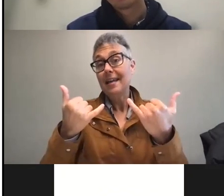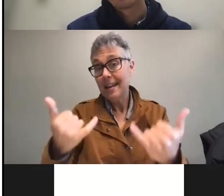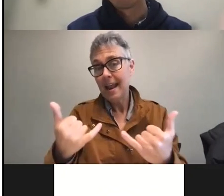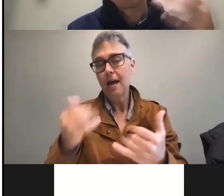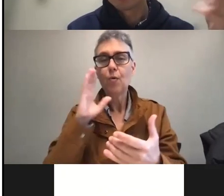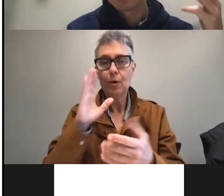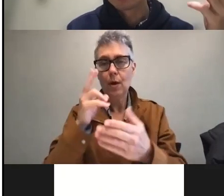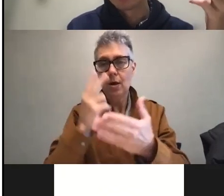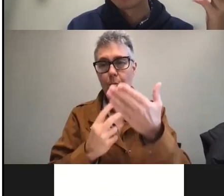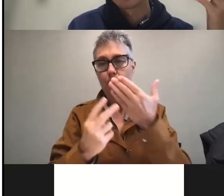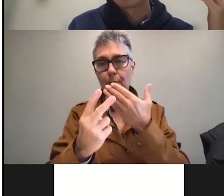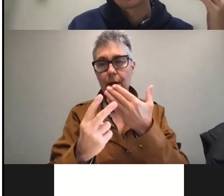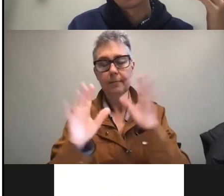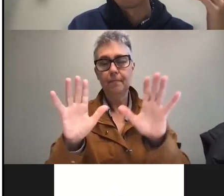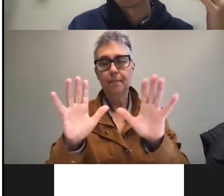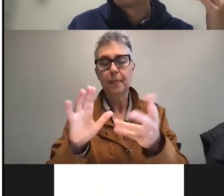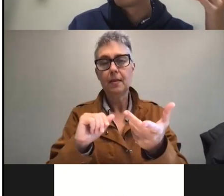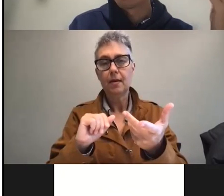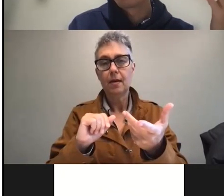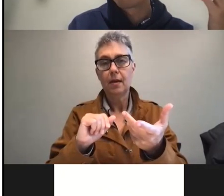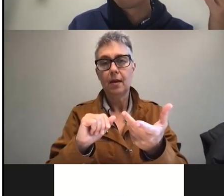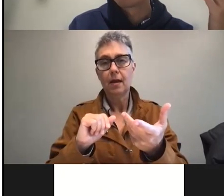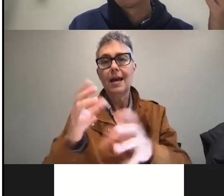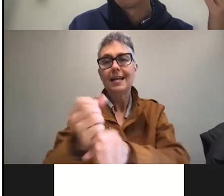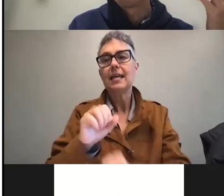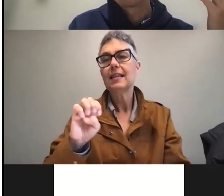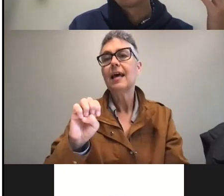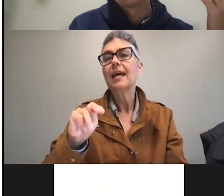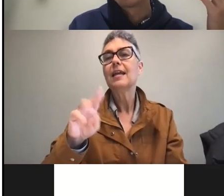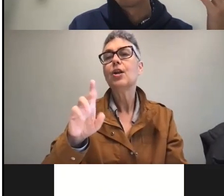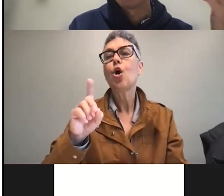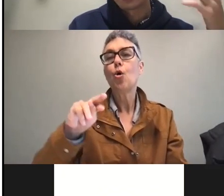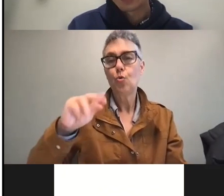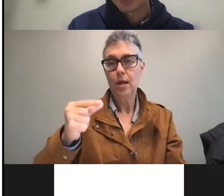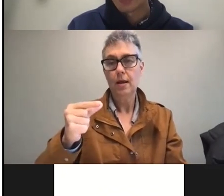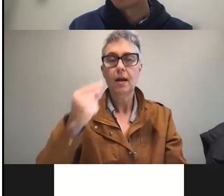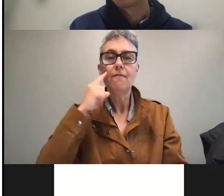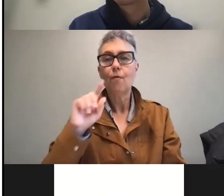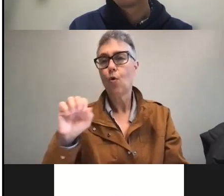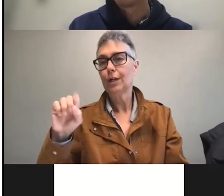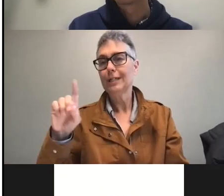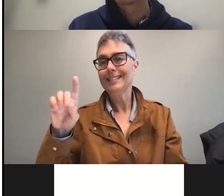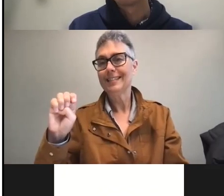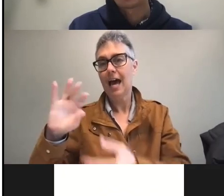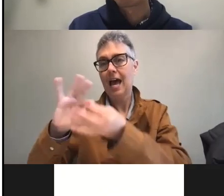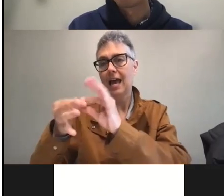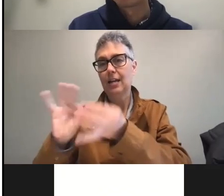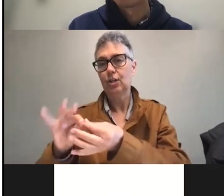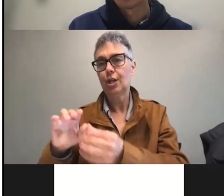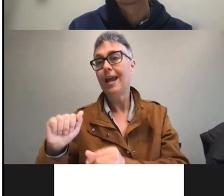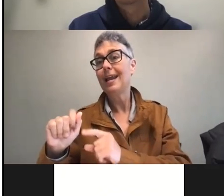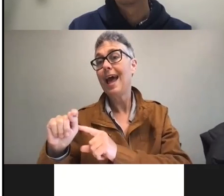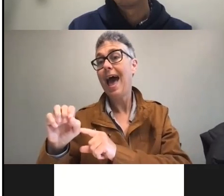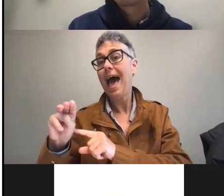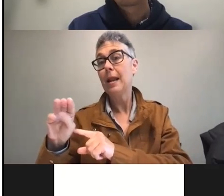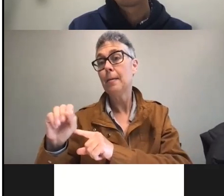predict. We also need to get the encoding for the side chain atoms, not just the backbones,